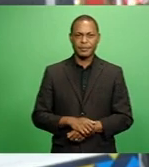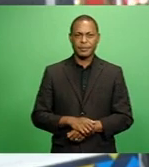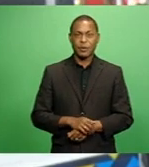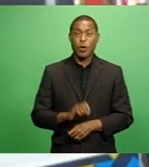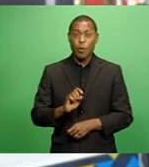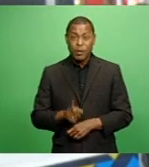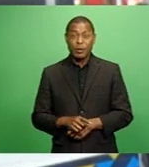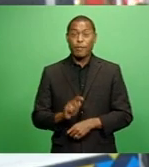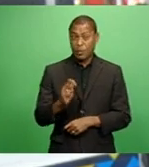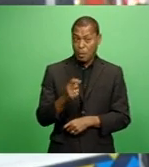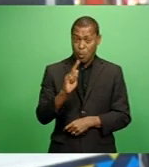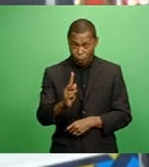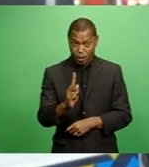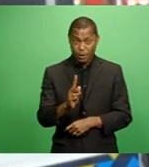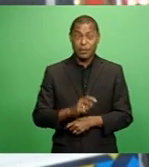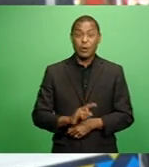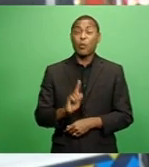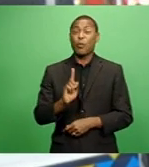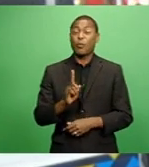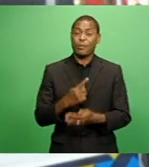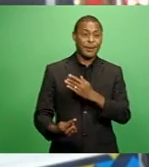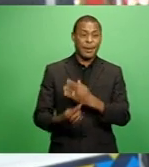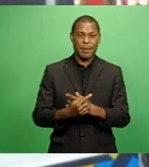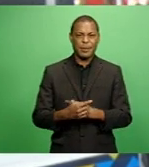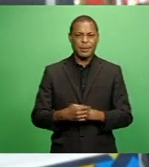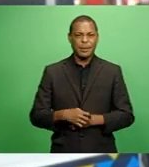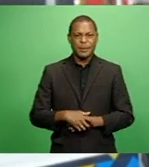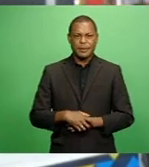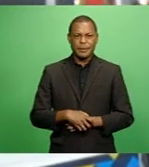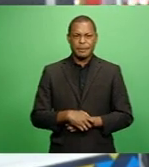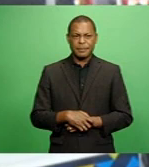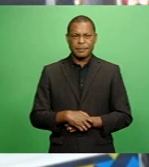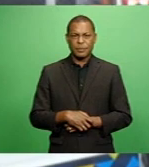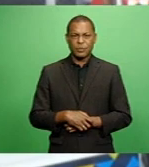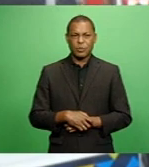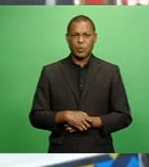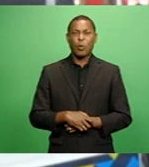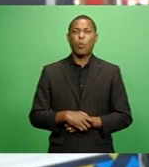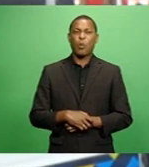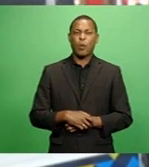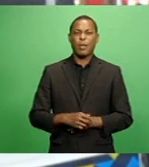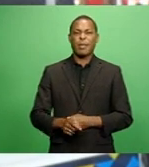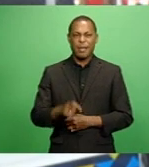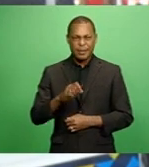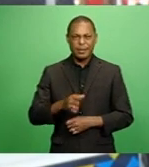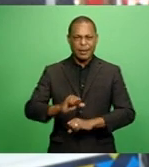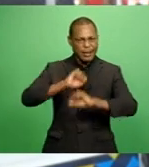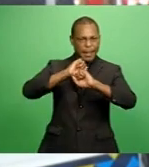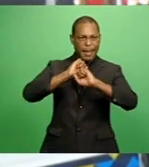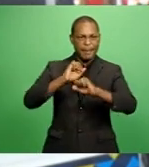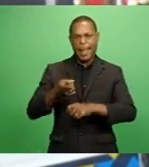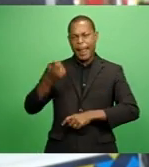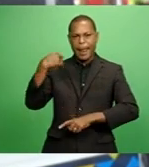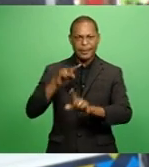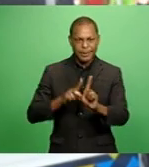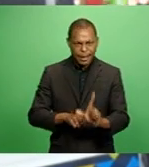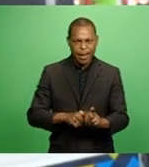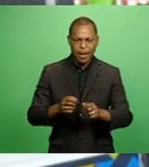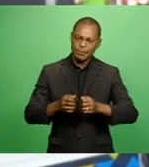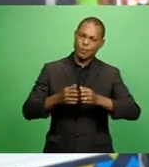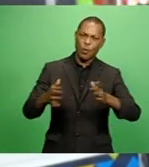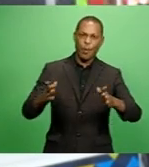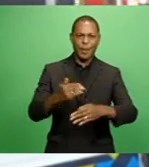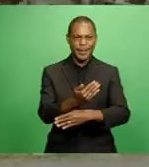2021 enrollment, Fiji National University started the campaign last year, where we did a virtual open day for